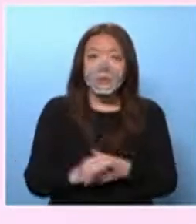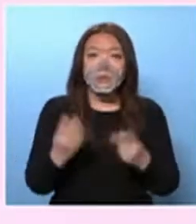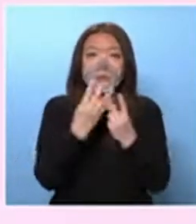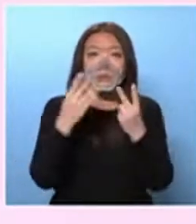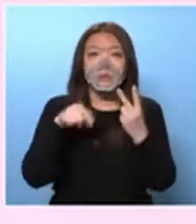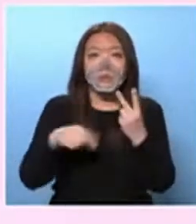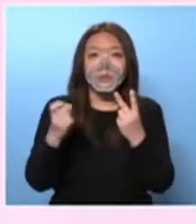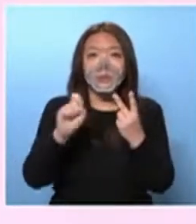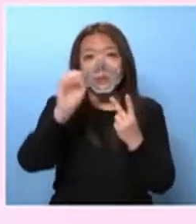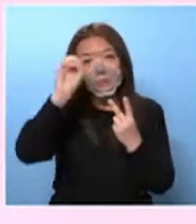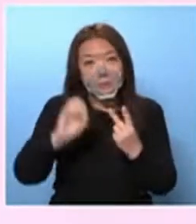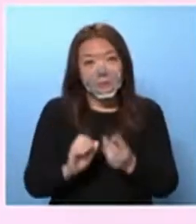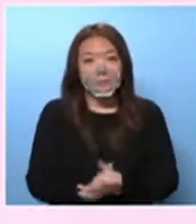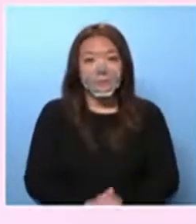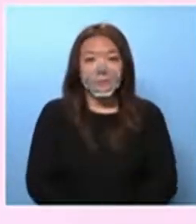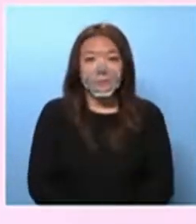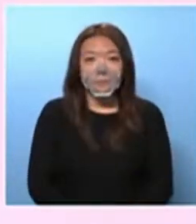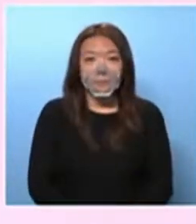27 in the MRF.